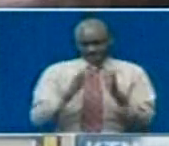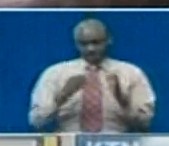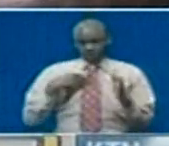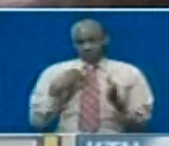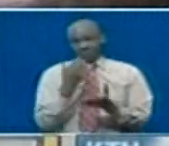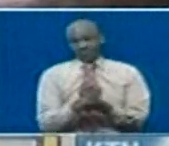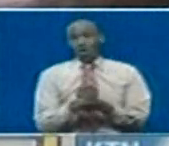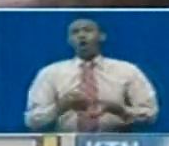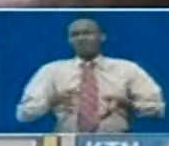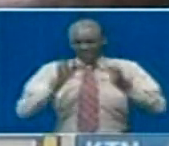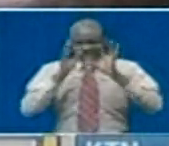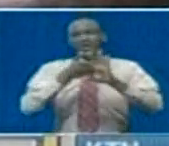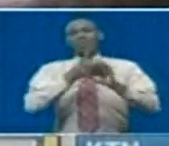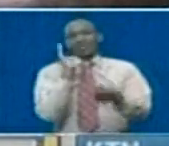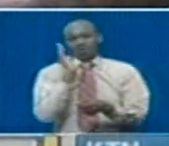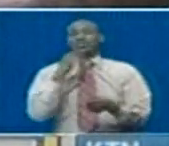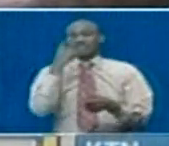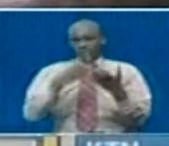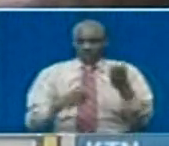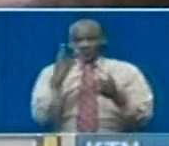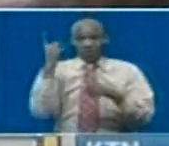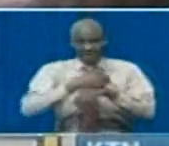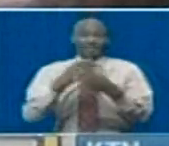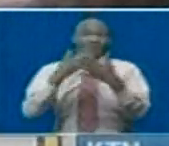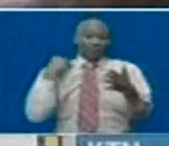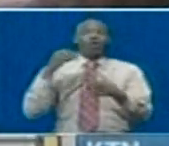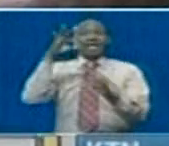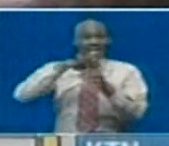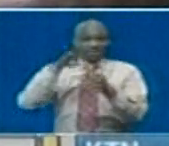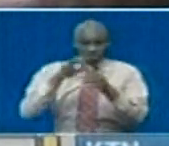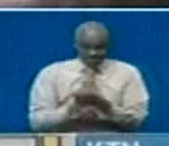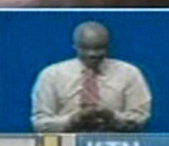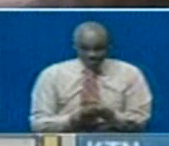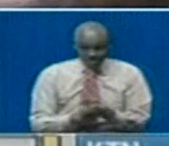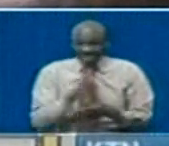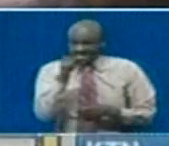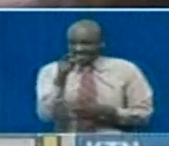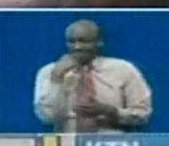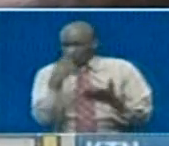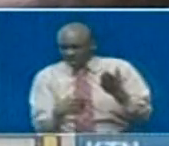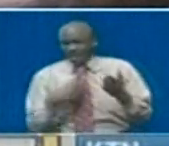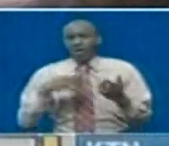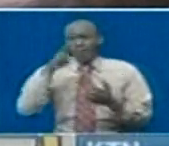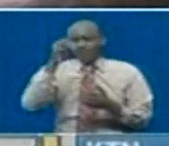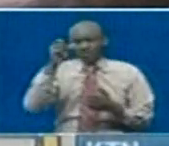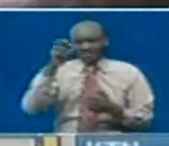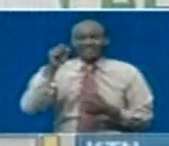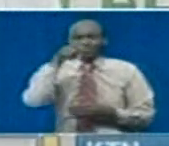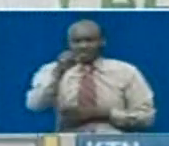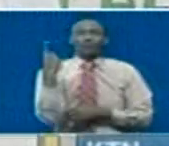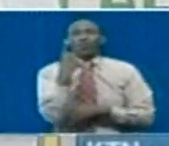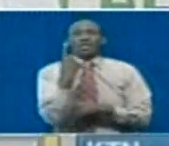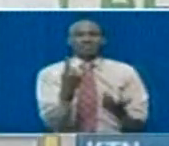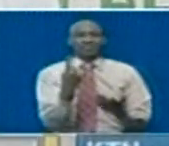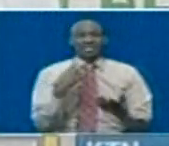Party officially withdrew his candidature 4 days to the Gatundu South by-election. This left TNS Moses Kuria the only contestant.